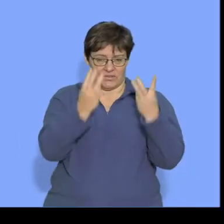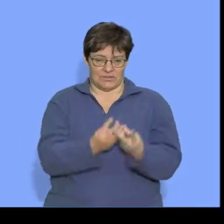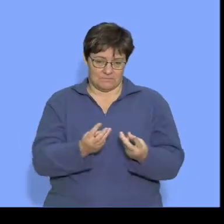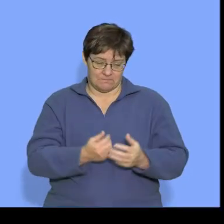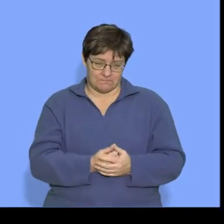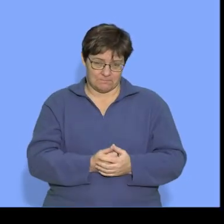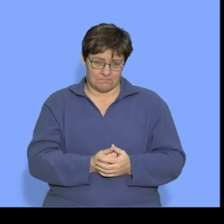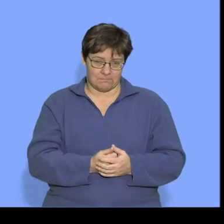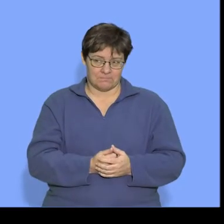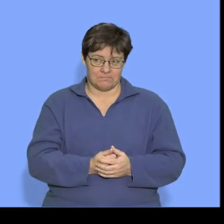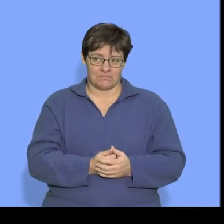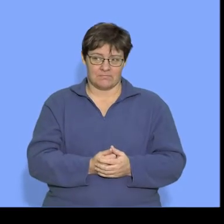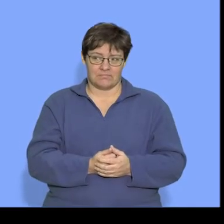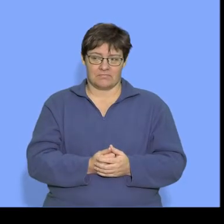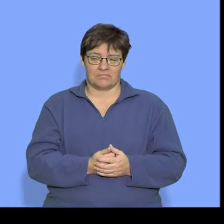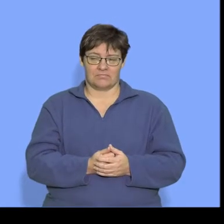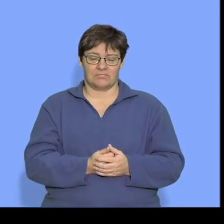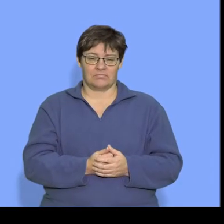Earth.